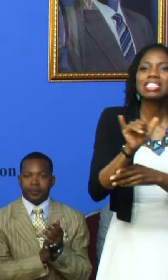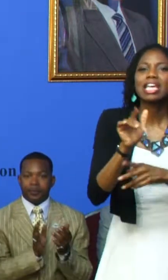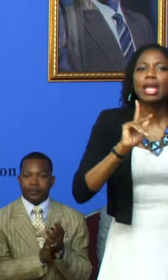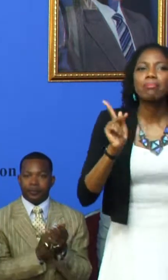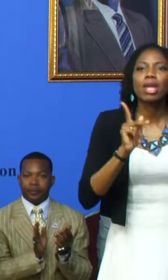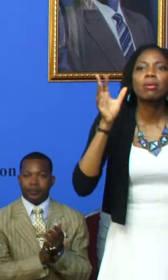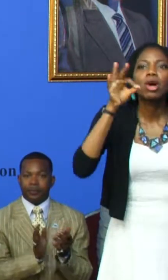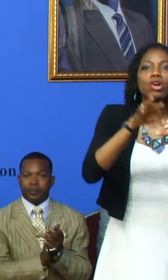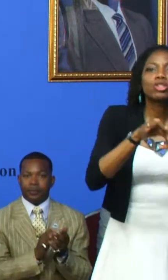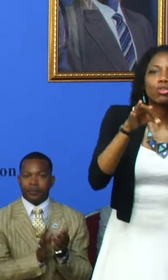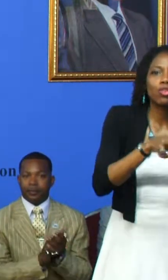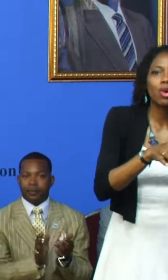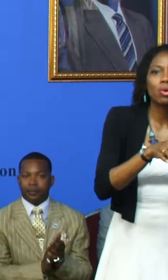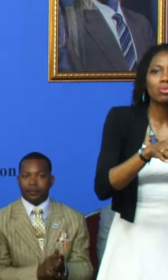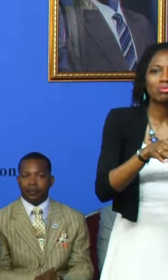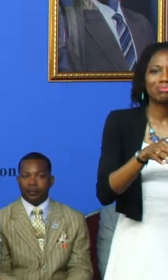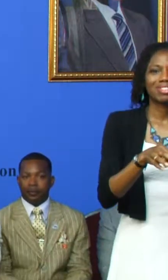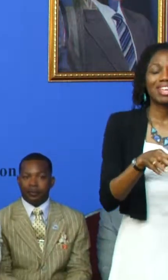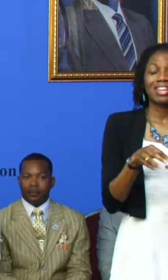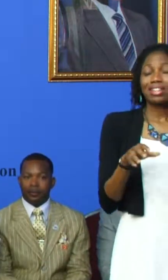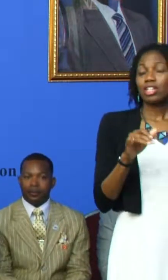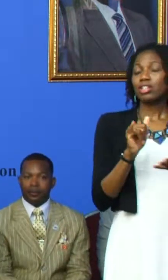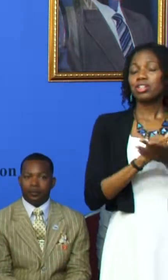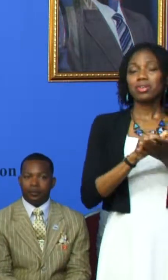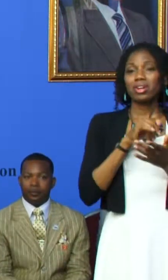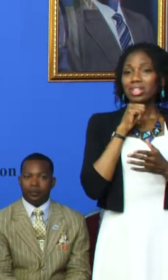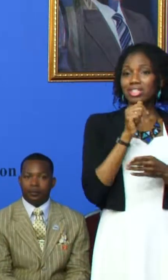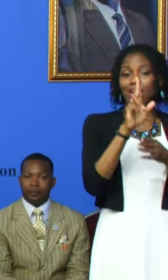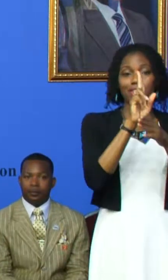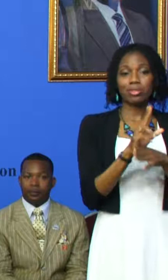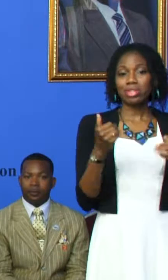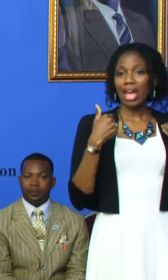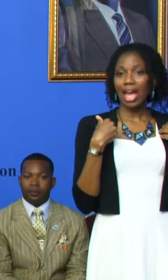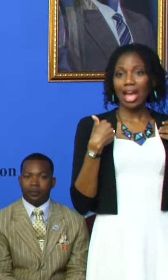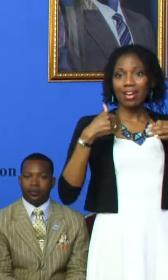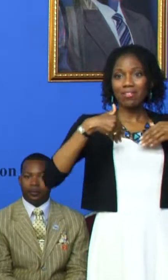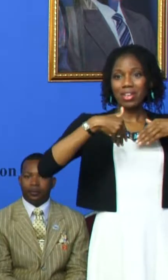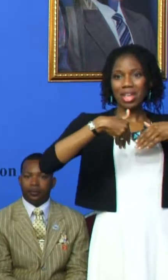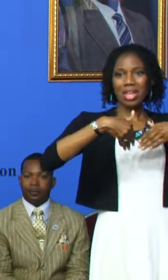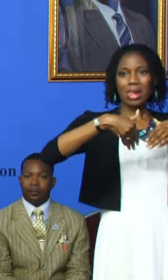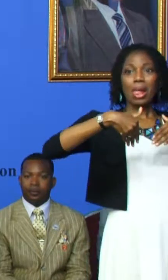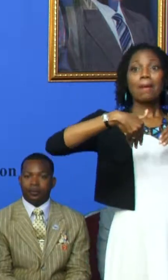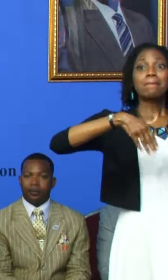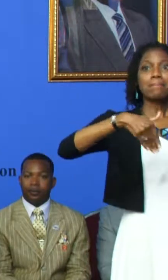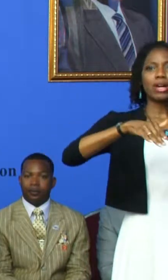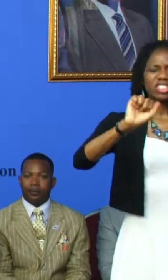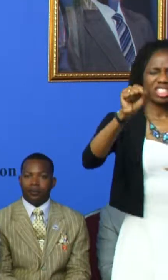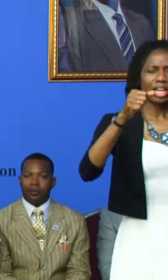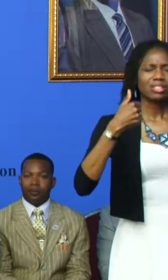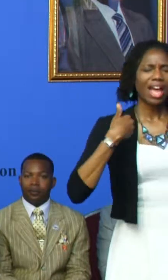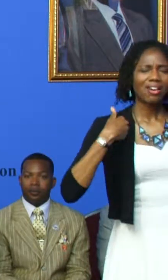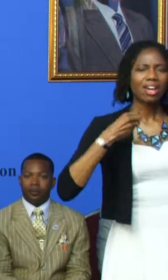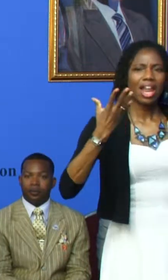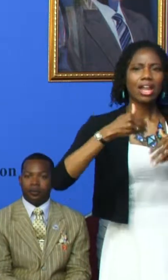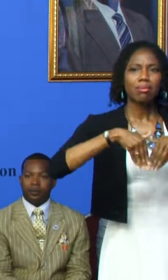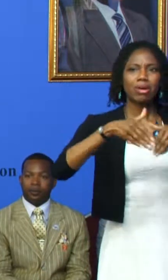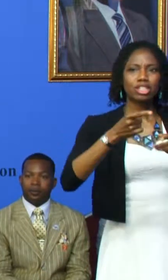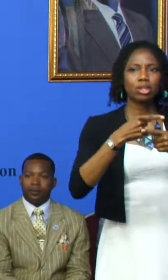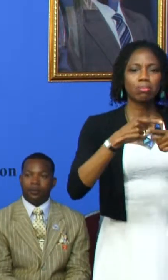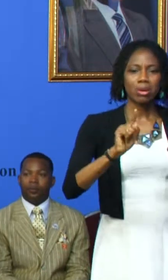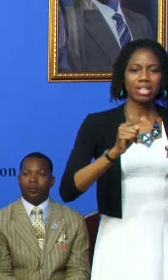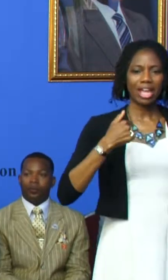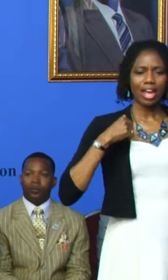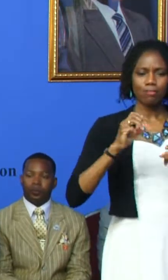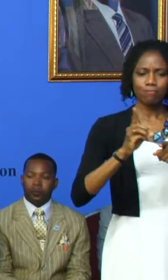They are used to big marches in New York. But they were not used to discipline with military